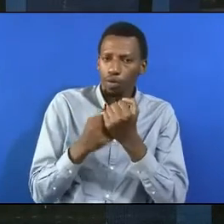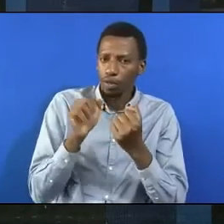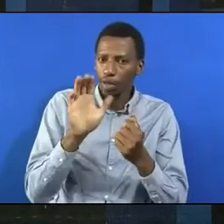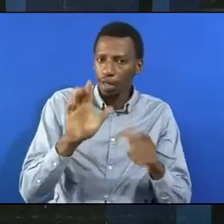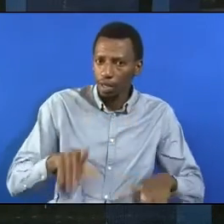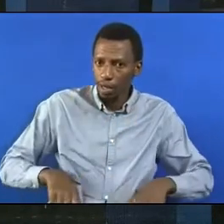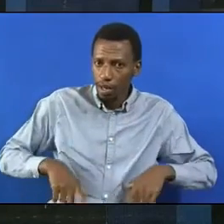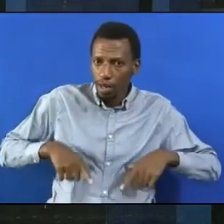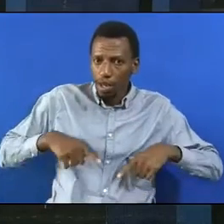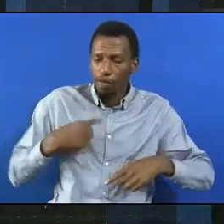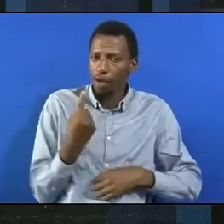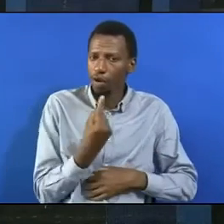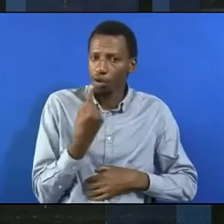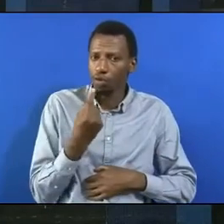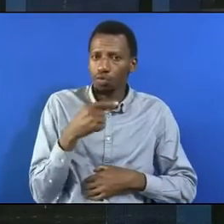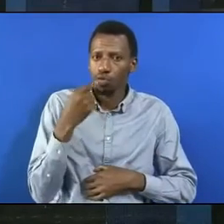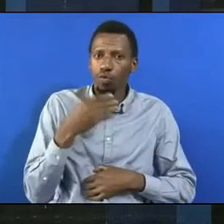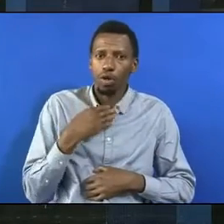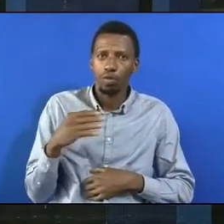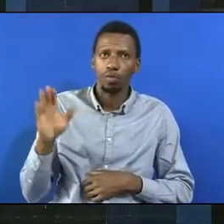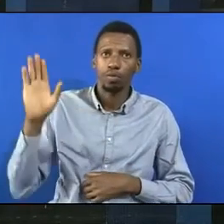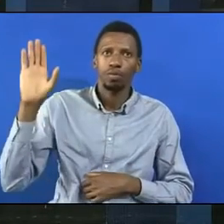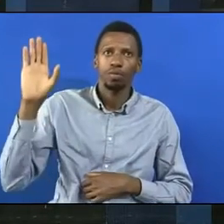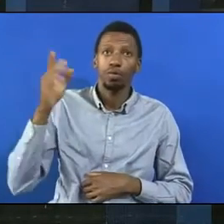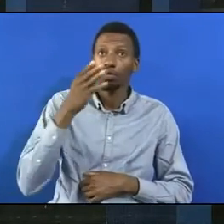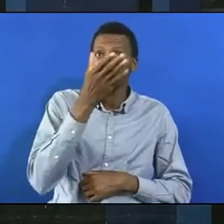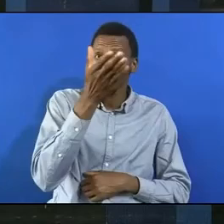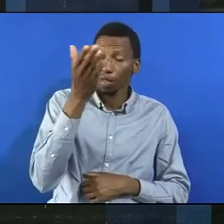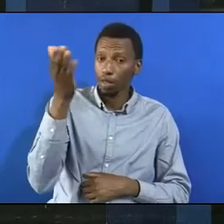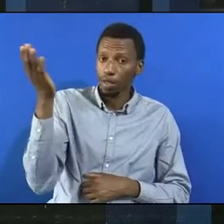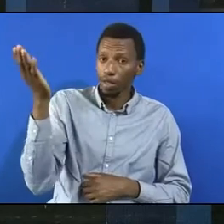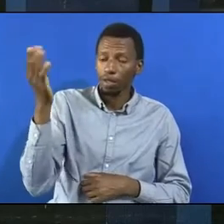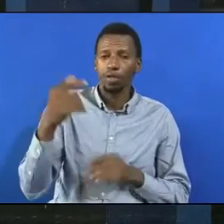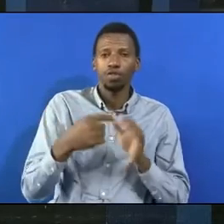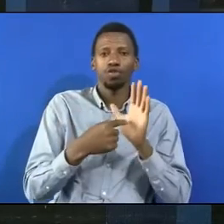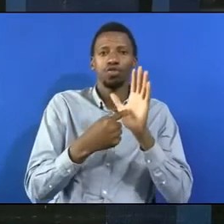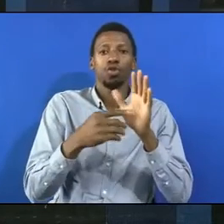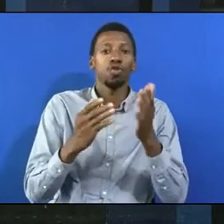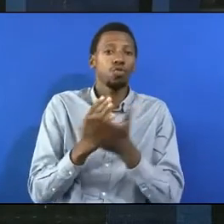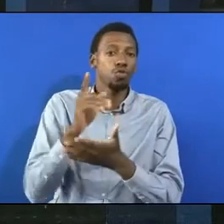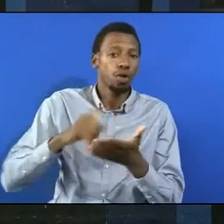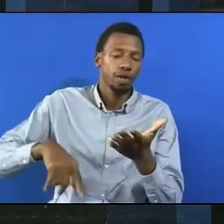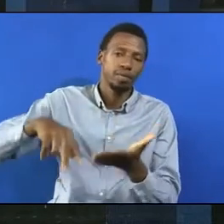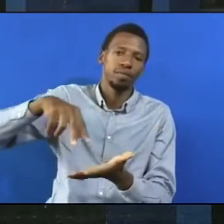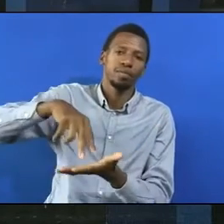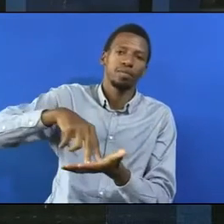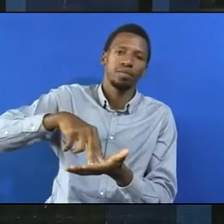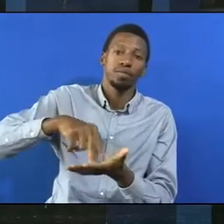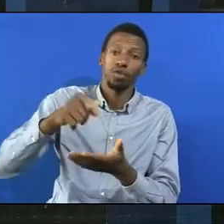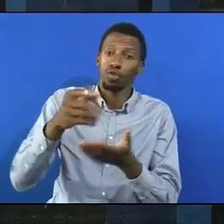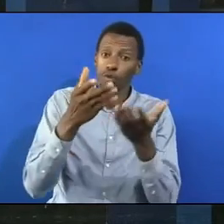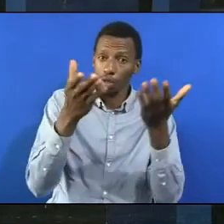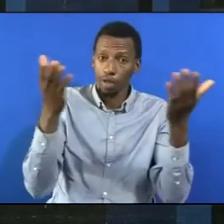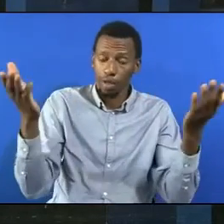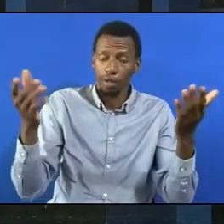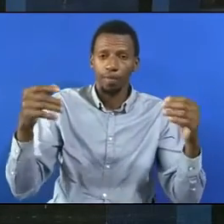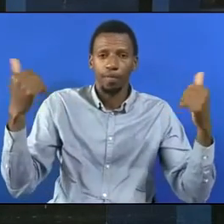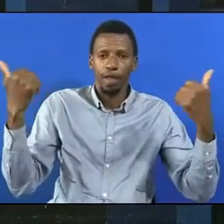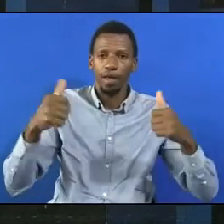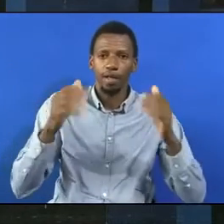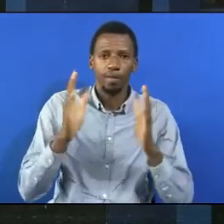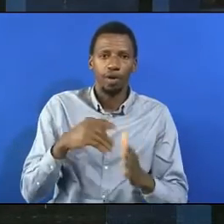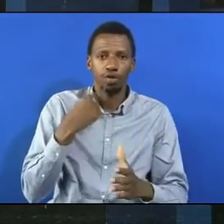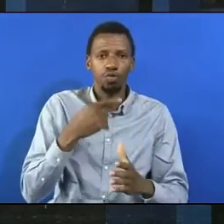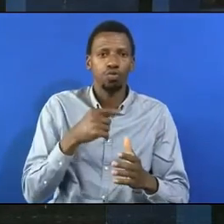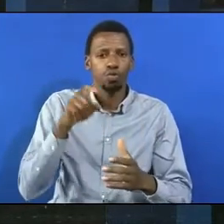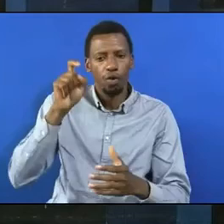a single life? Are you there? You show by standing. Are you there? Anyone who needs